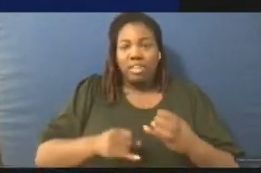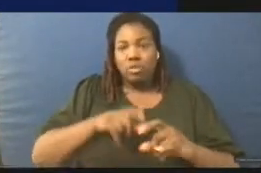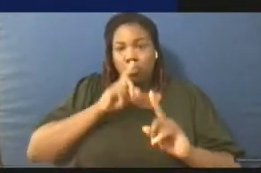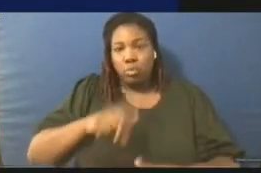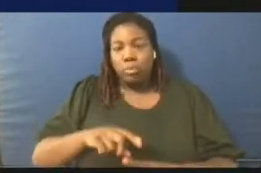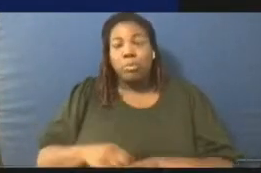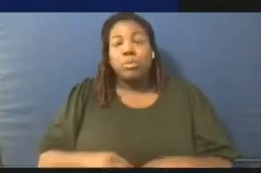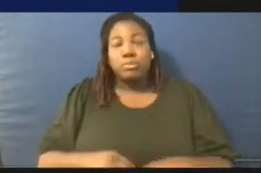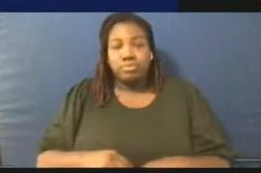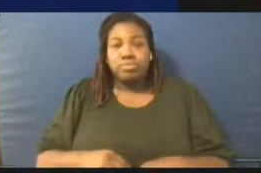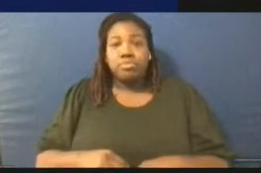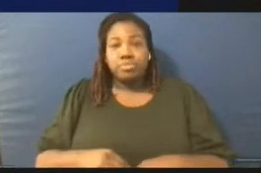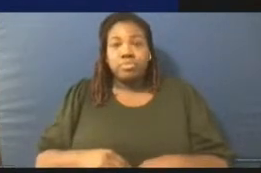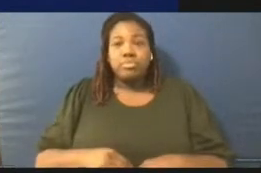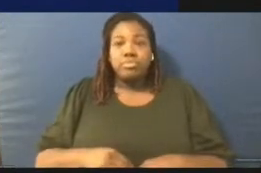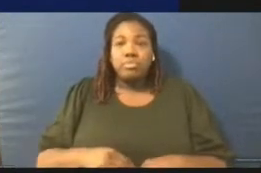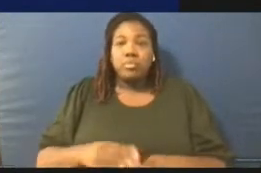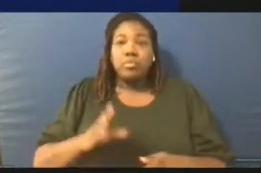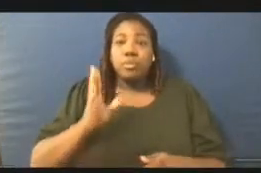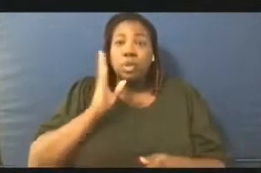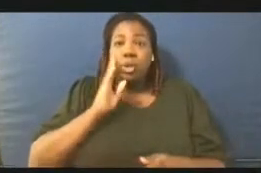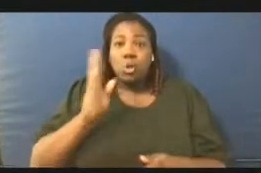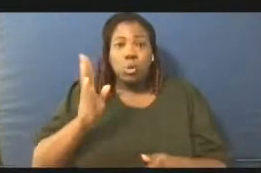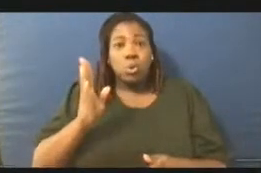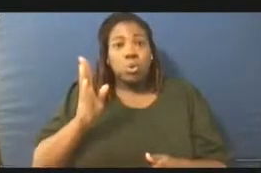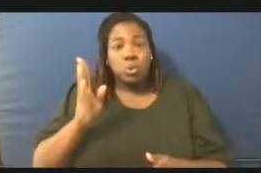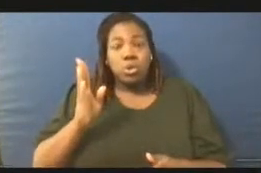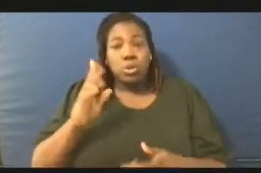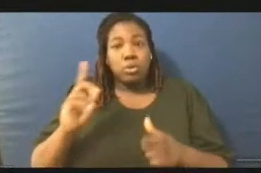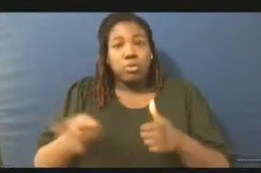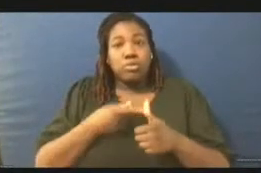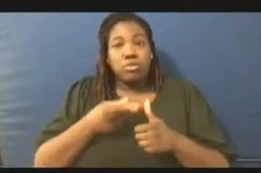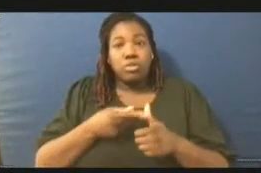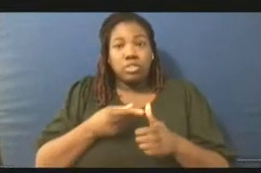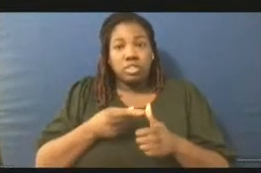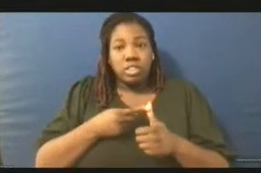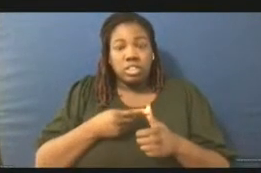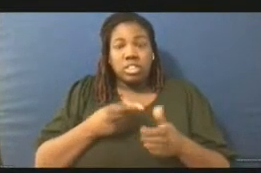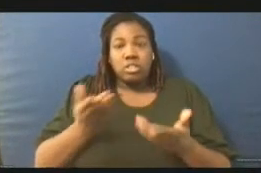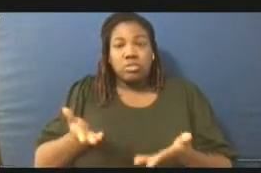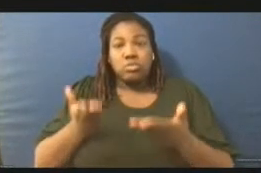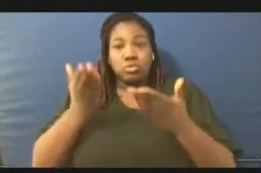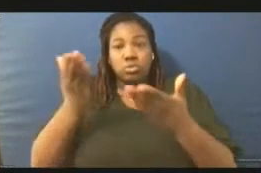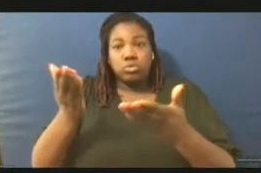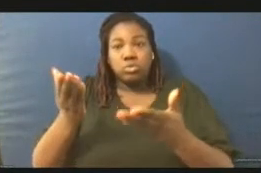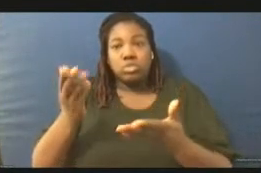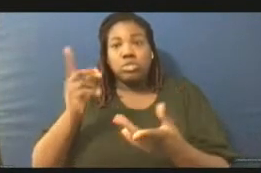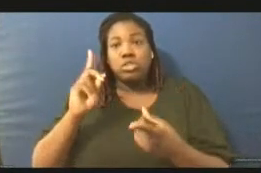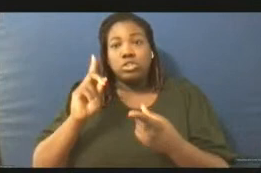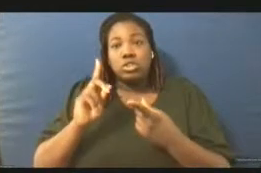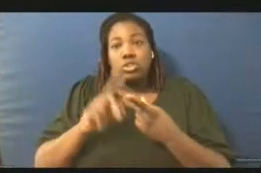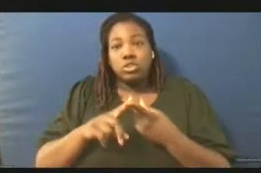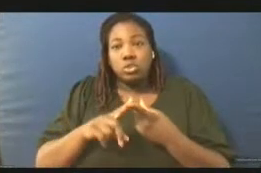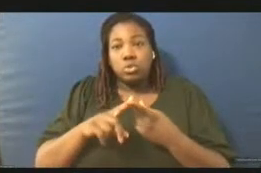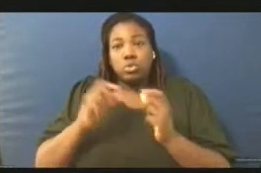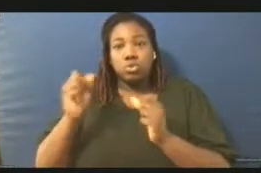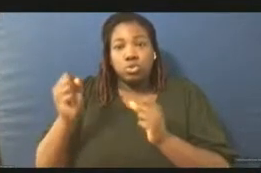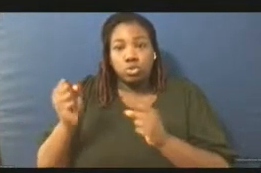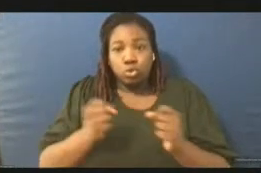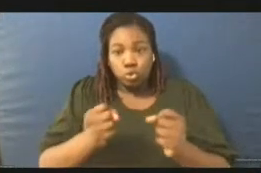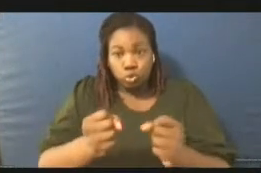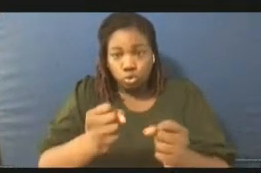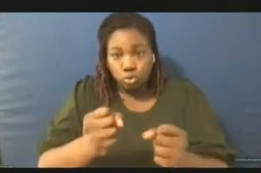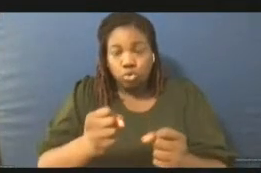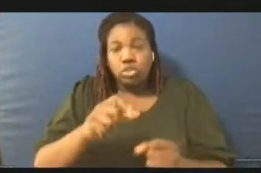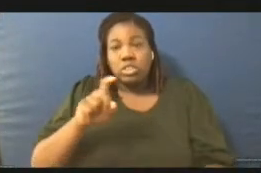So with that, we will take up for consideration first the slate of recommendations presented by the Structural Drivers and